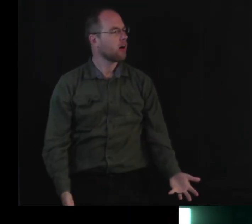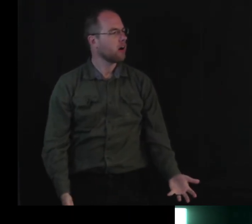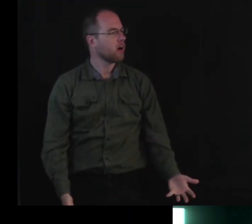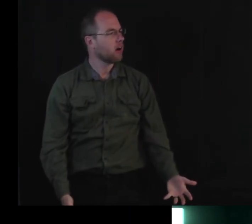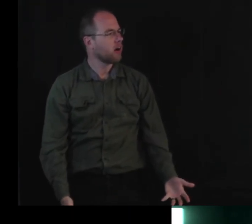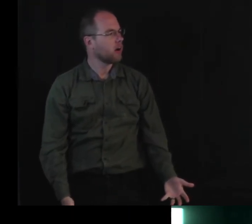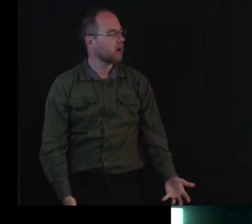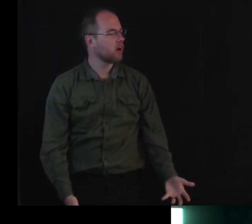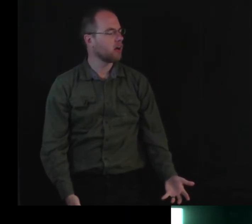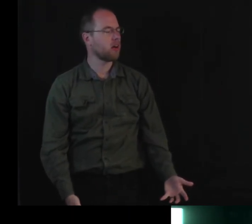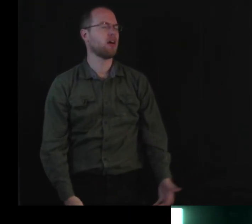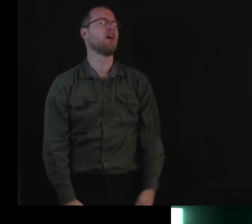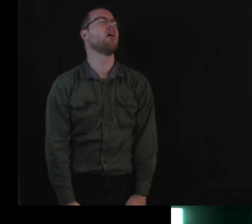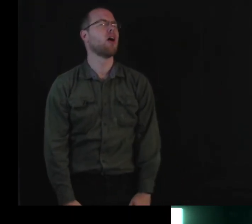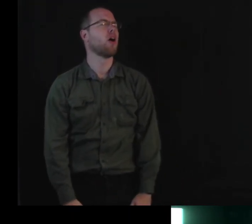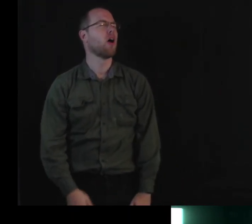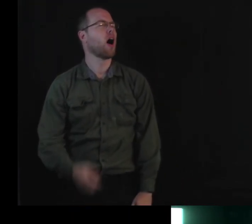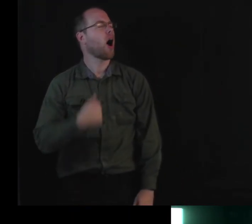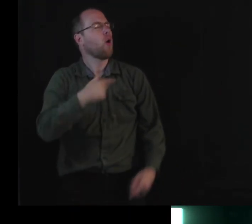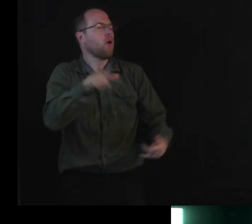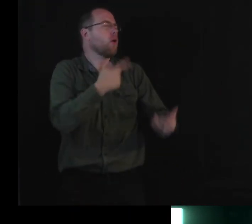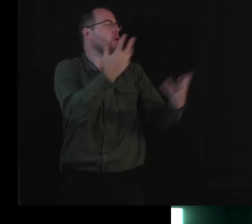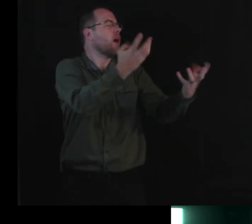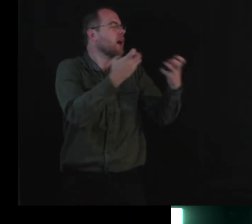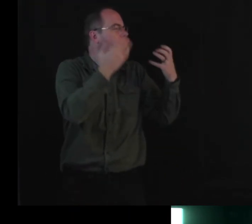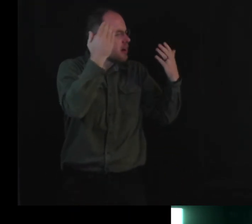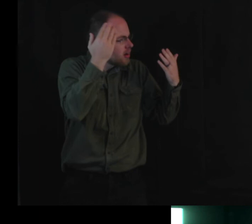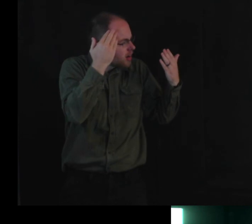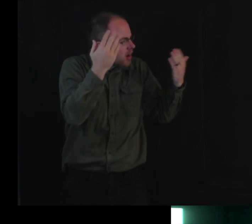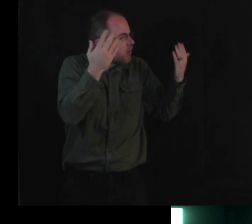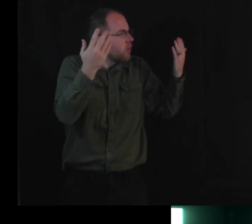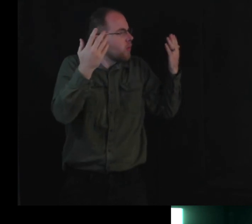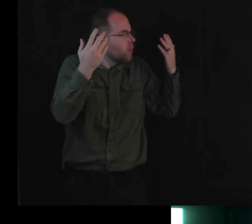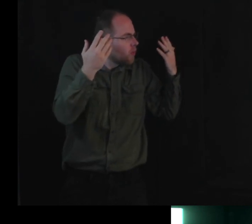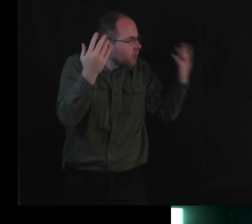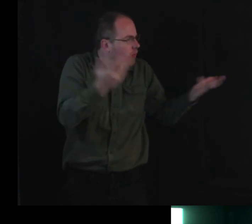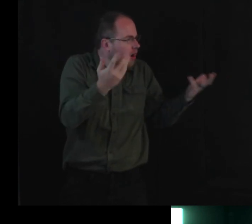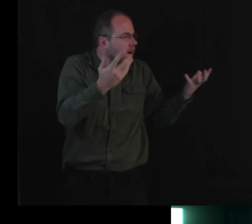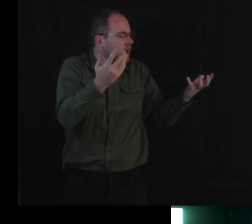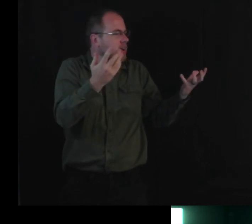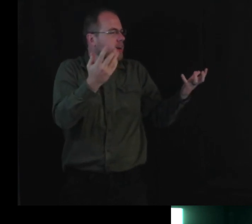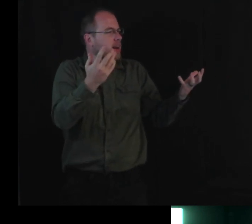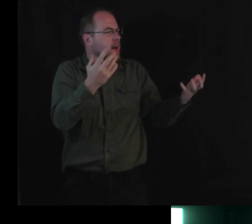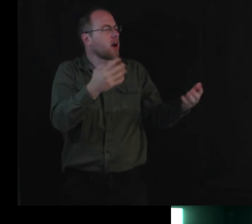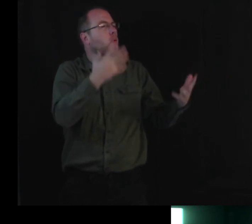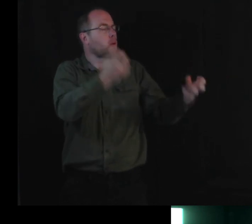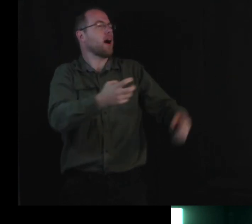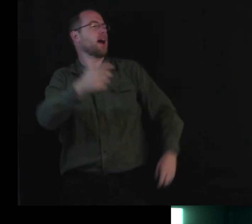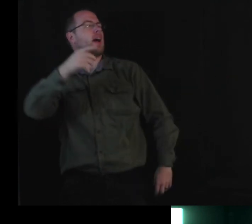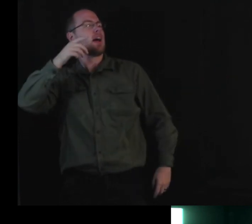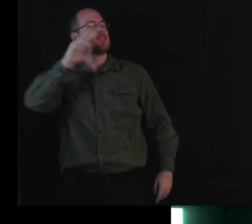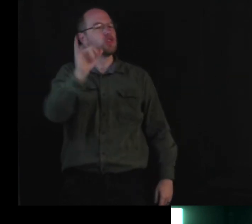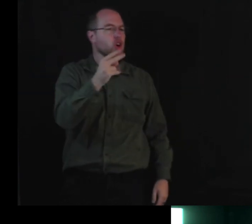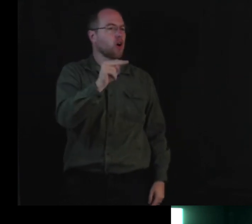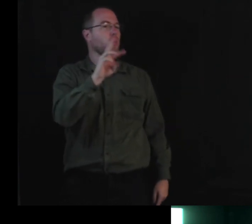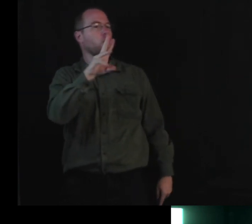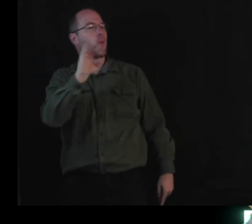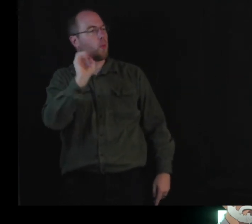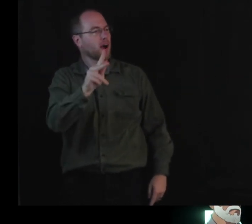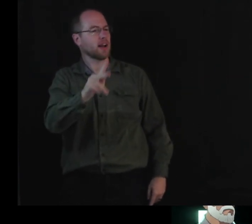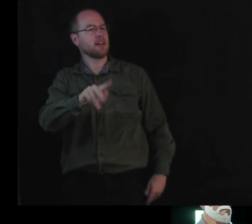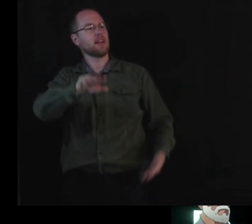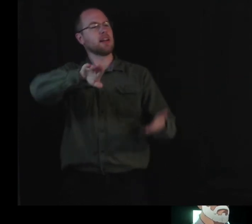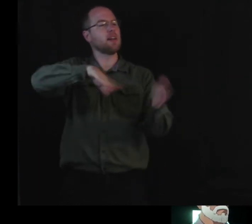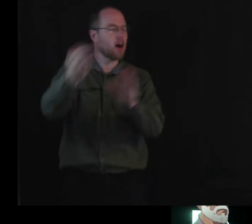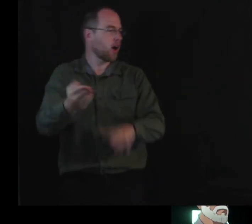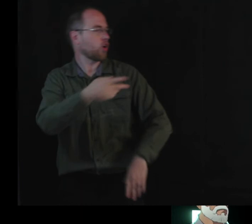All I want now is for him to die, and you both to watch. You